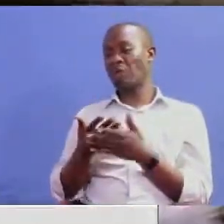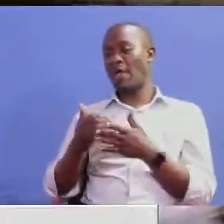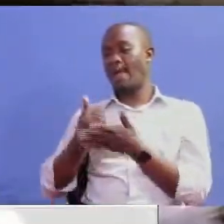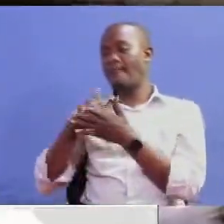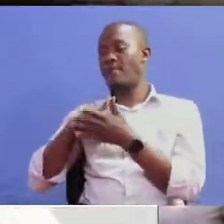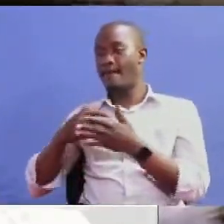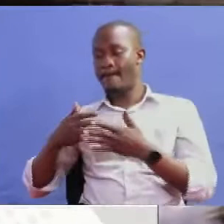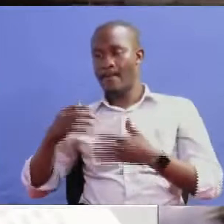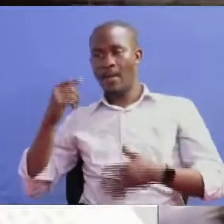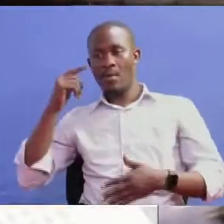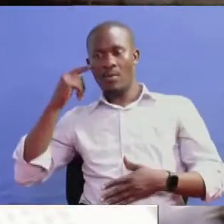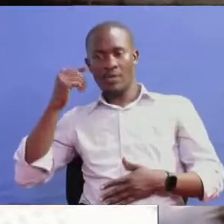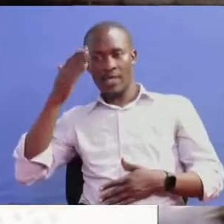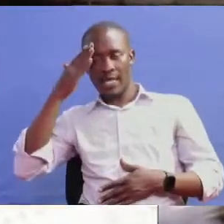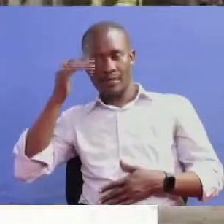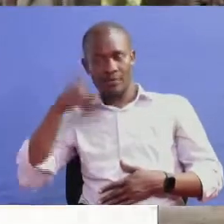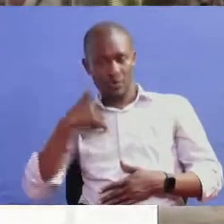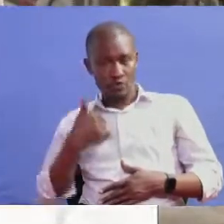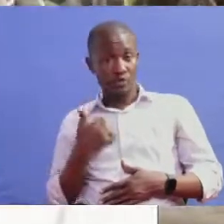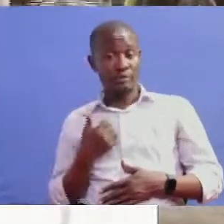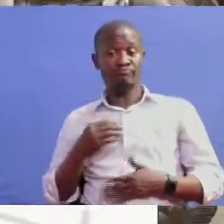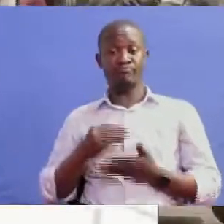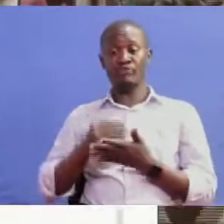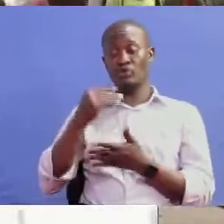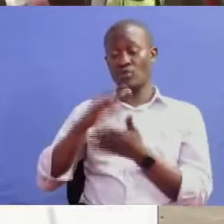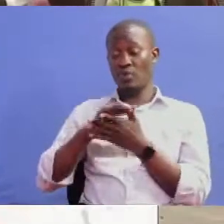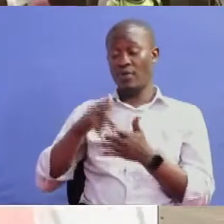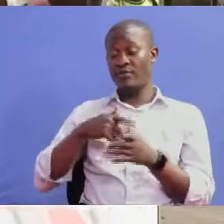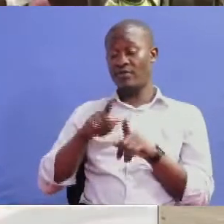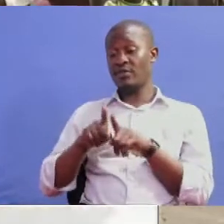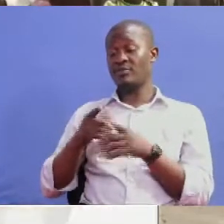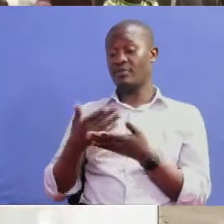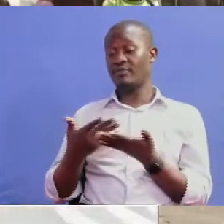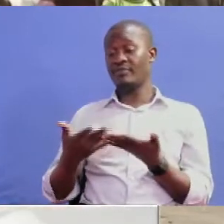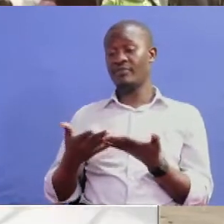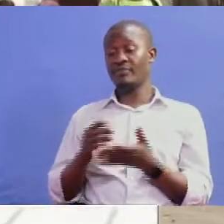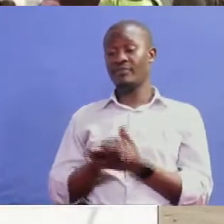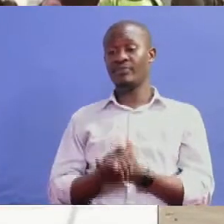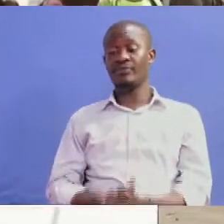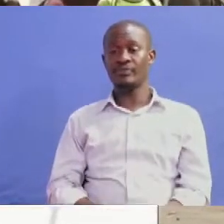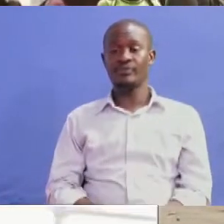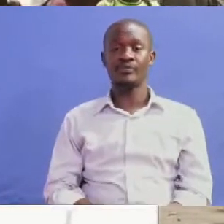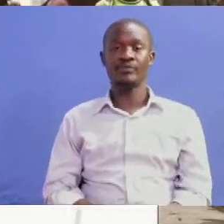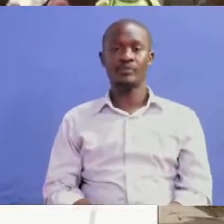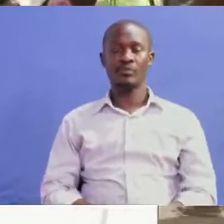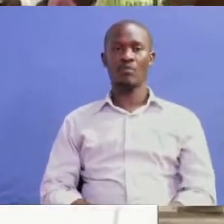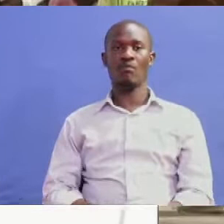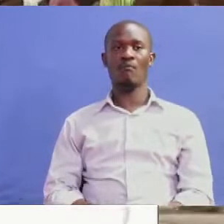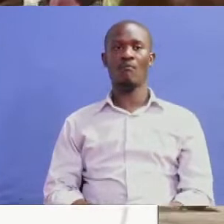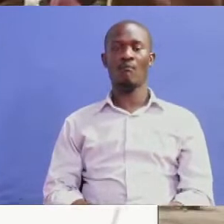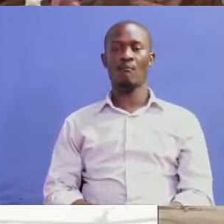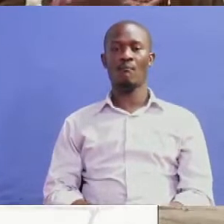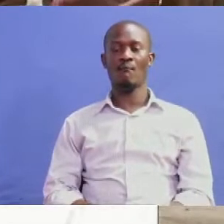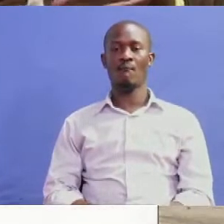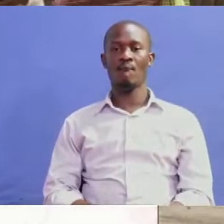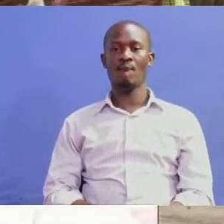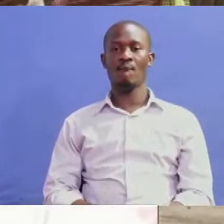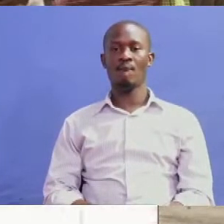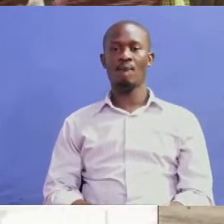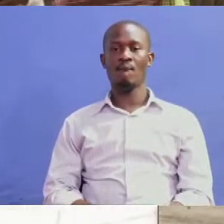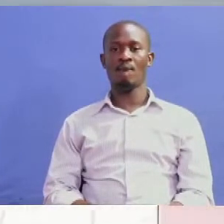emotionally, and he hopes his students will feel the same way. Saida Swale, VOA News, Nairobi,